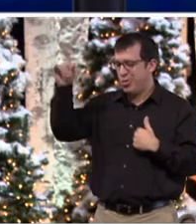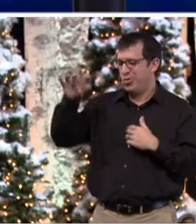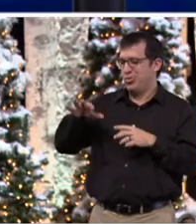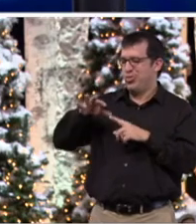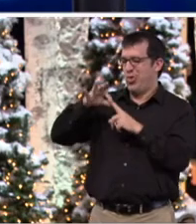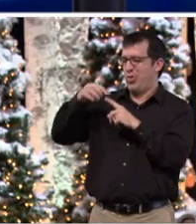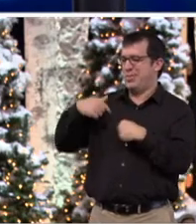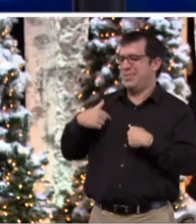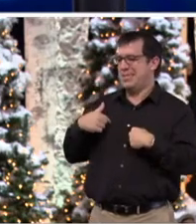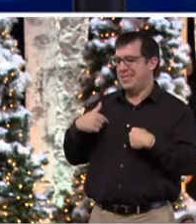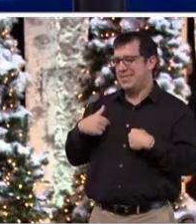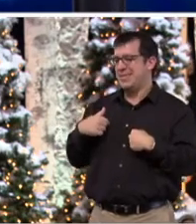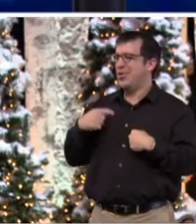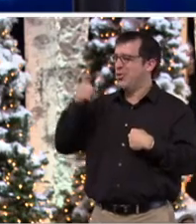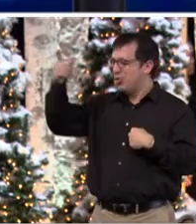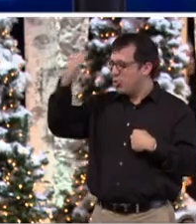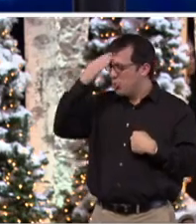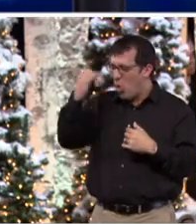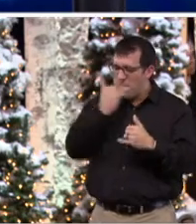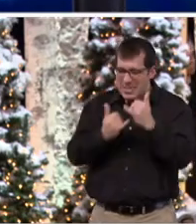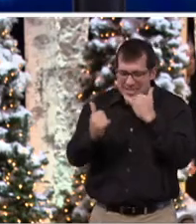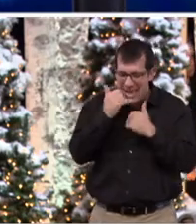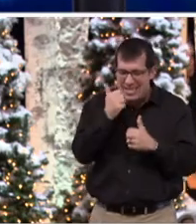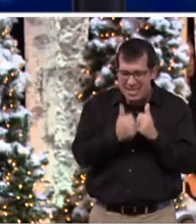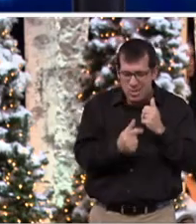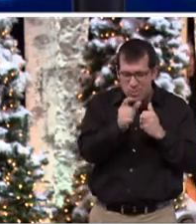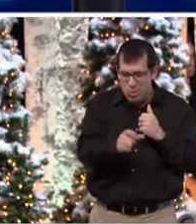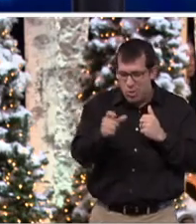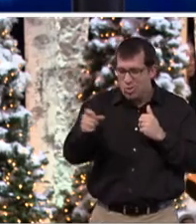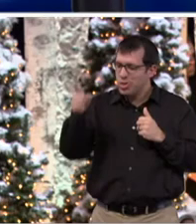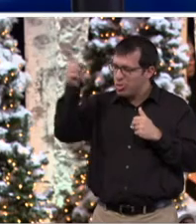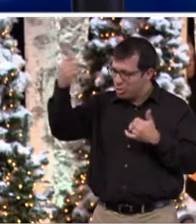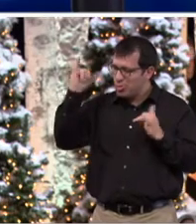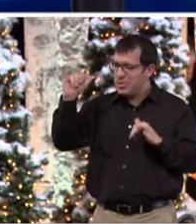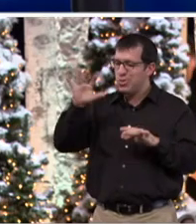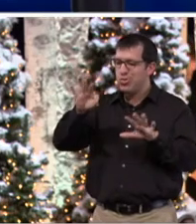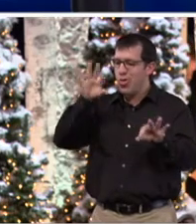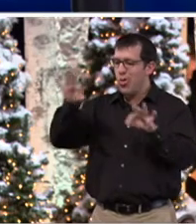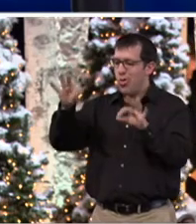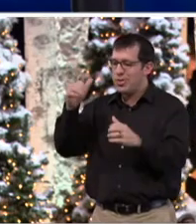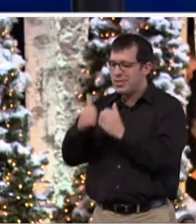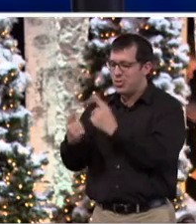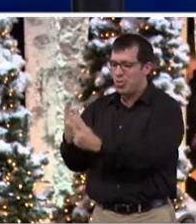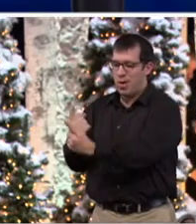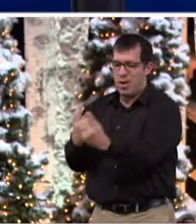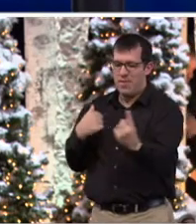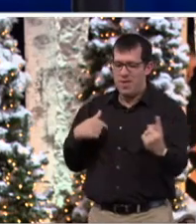And I thank you that you know the mistakes that every one of us will make and you still chose each of us.